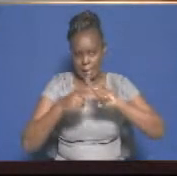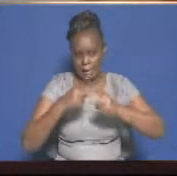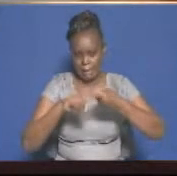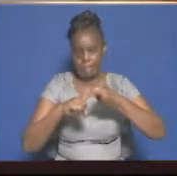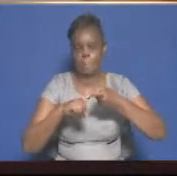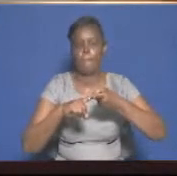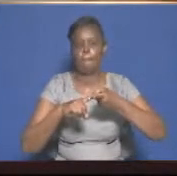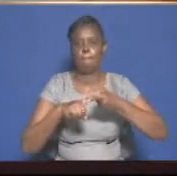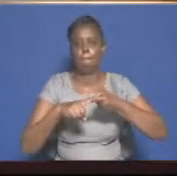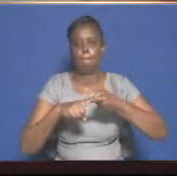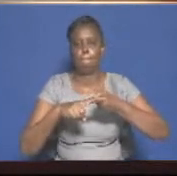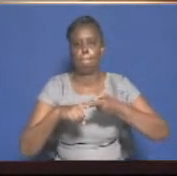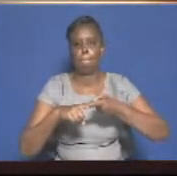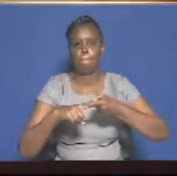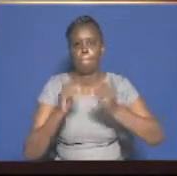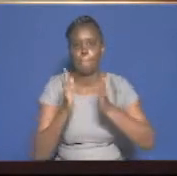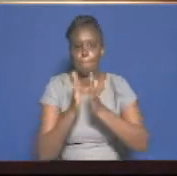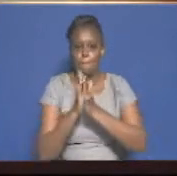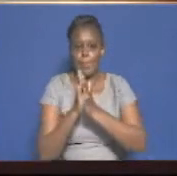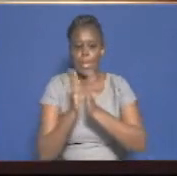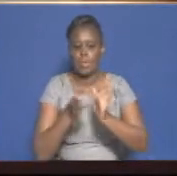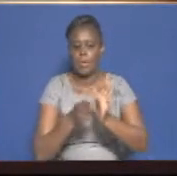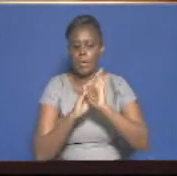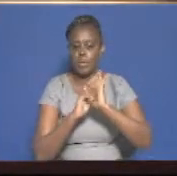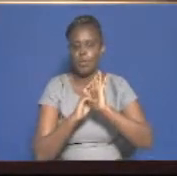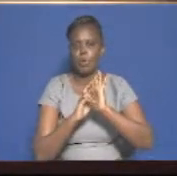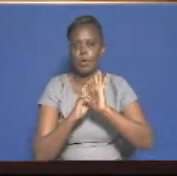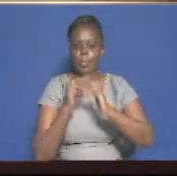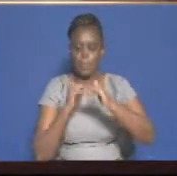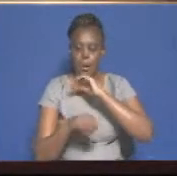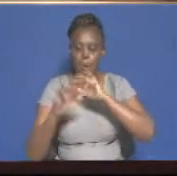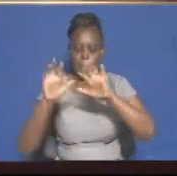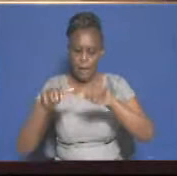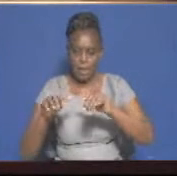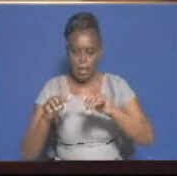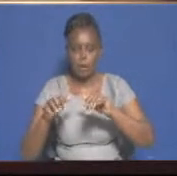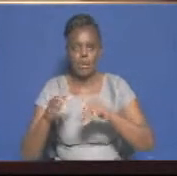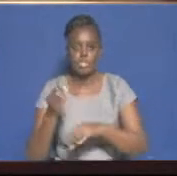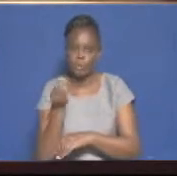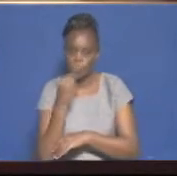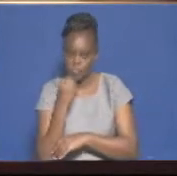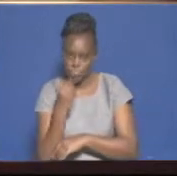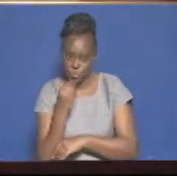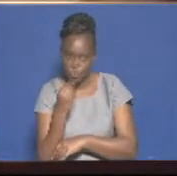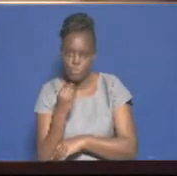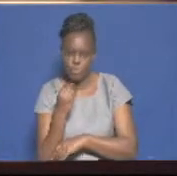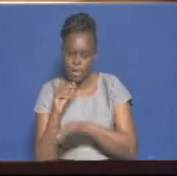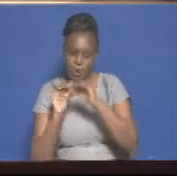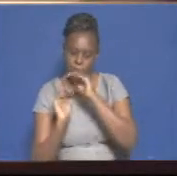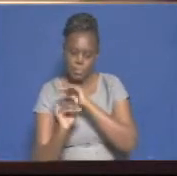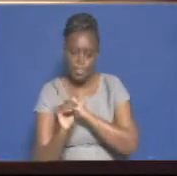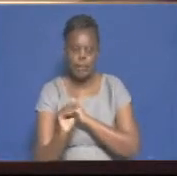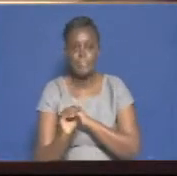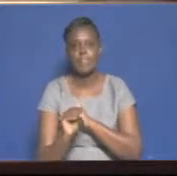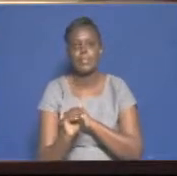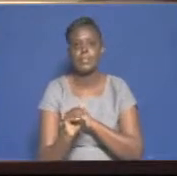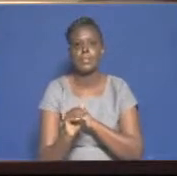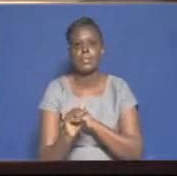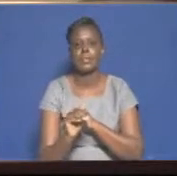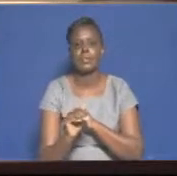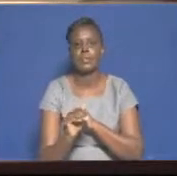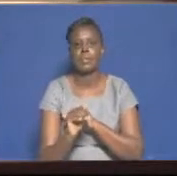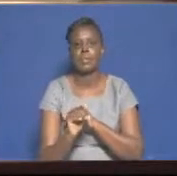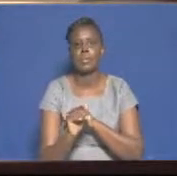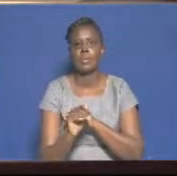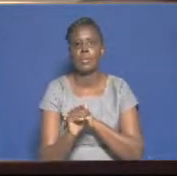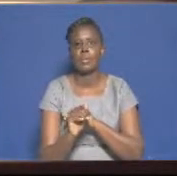standardization and other requirements for agricultural produce to access